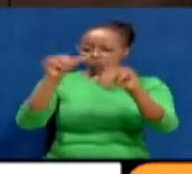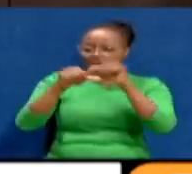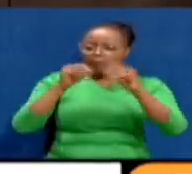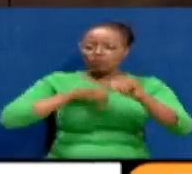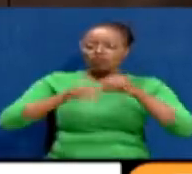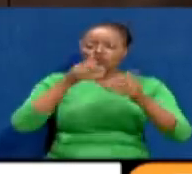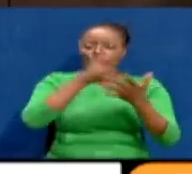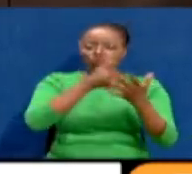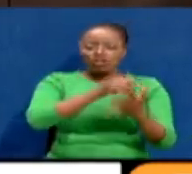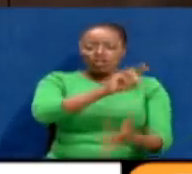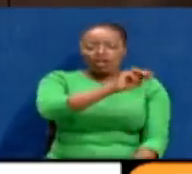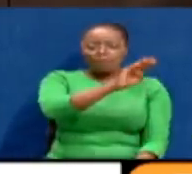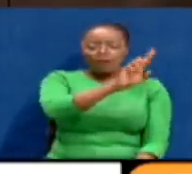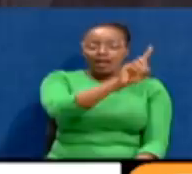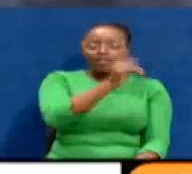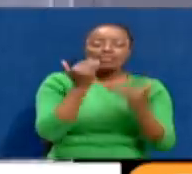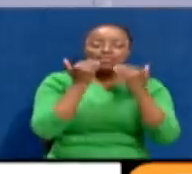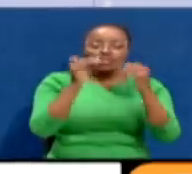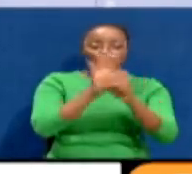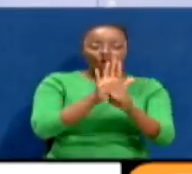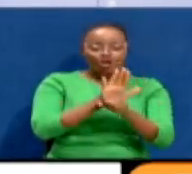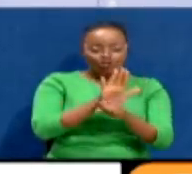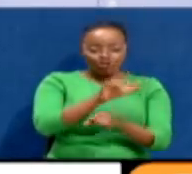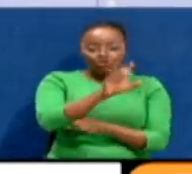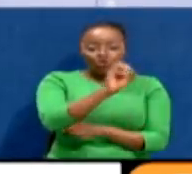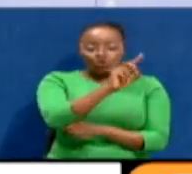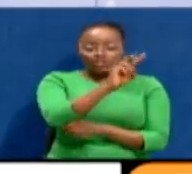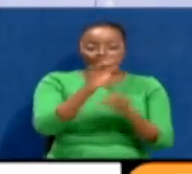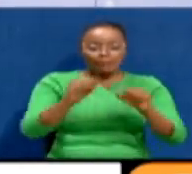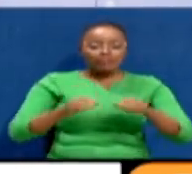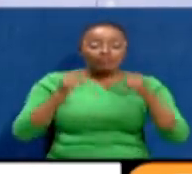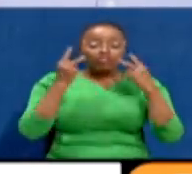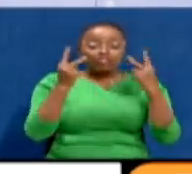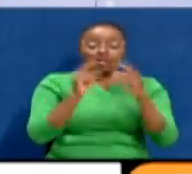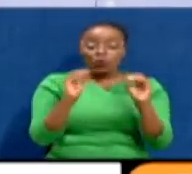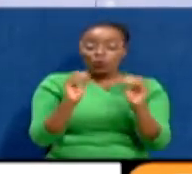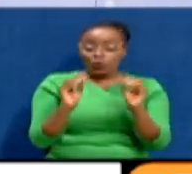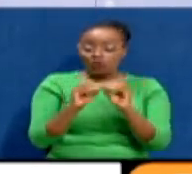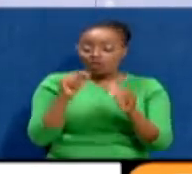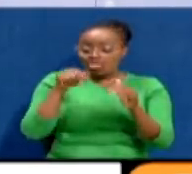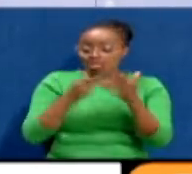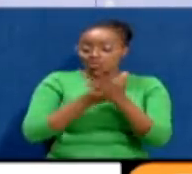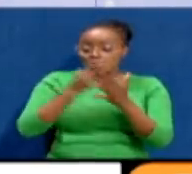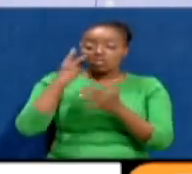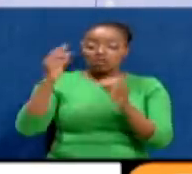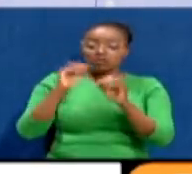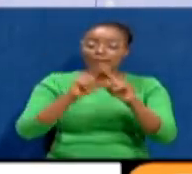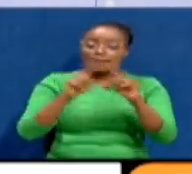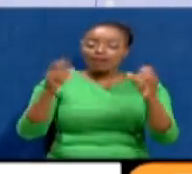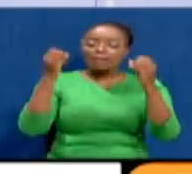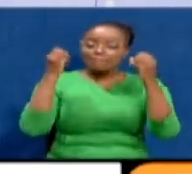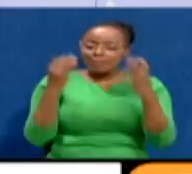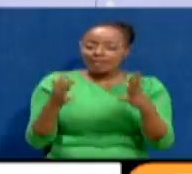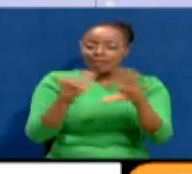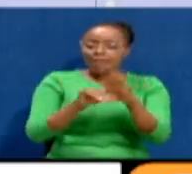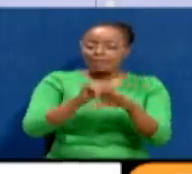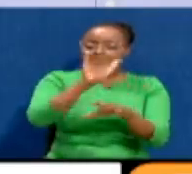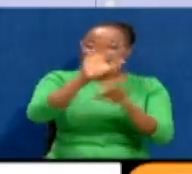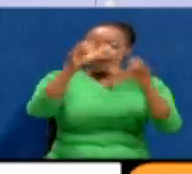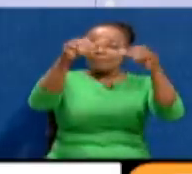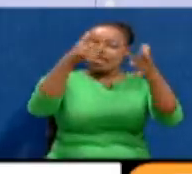bring in John Mbadi. And John Mbadi, thank you for your time. As ODM chair, I didn't see you in any rallies this weekend, but I saw many members